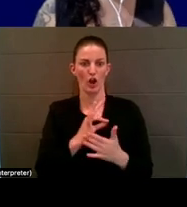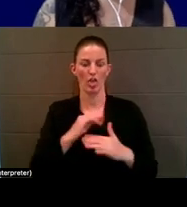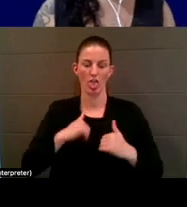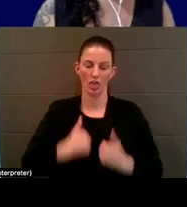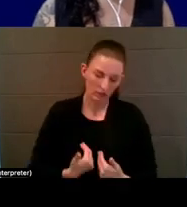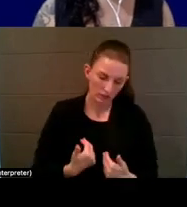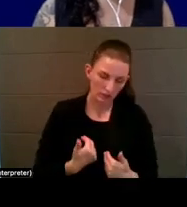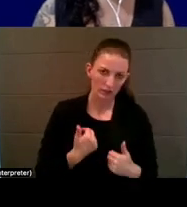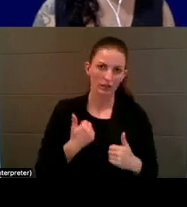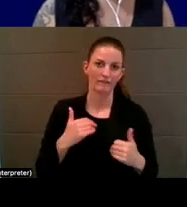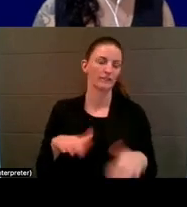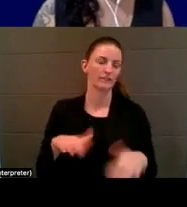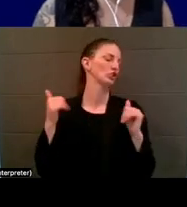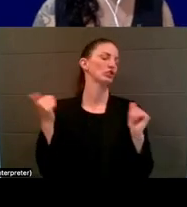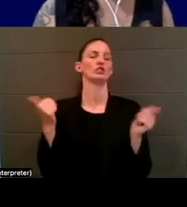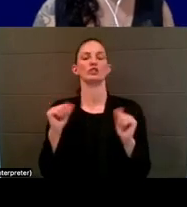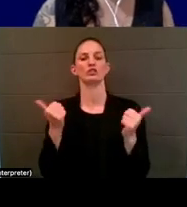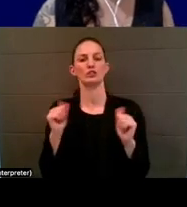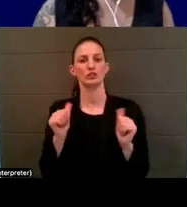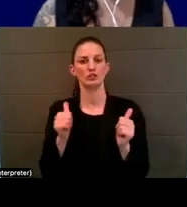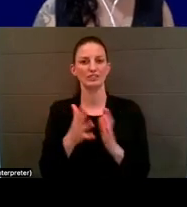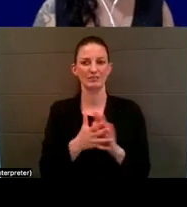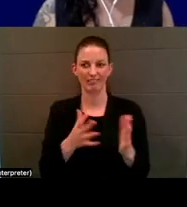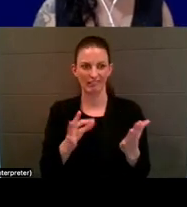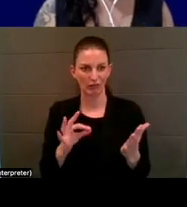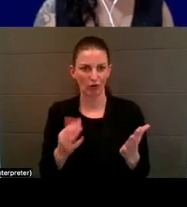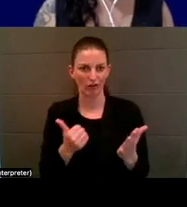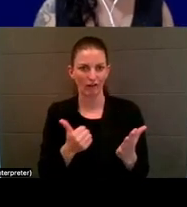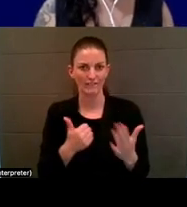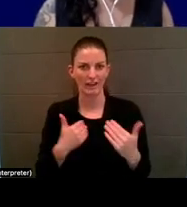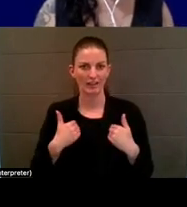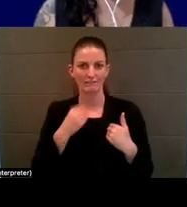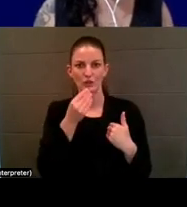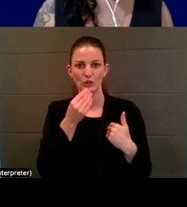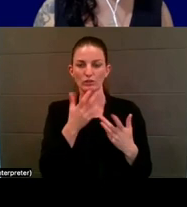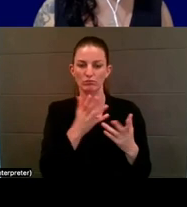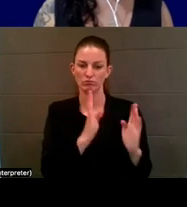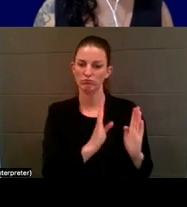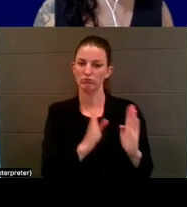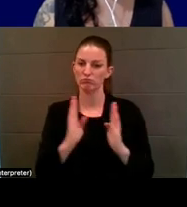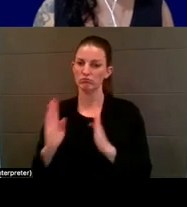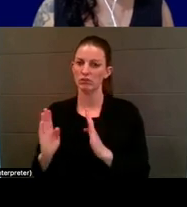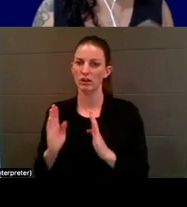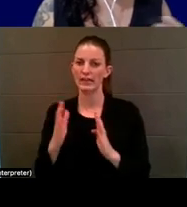We need to consider our area of focus when we think about safety and mealtime management.